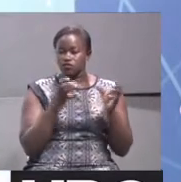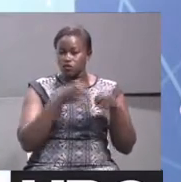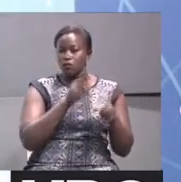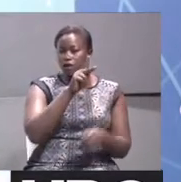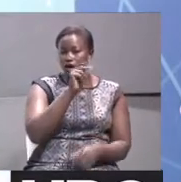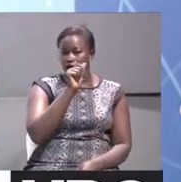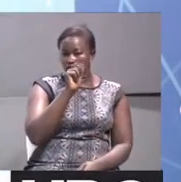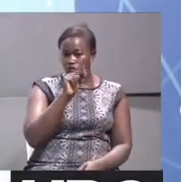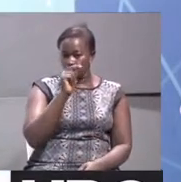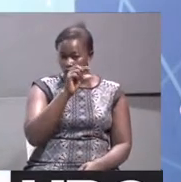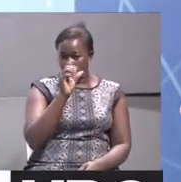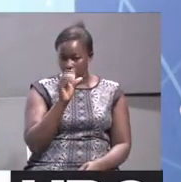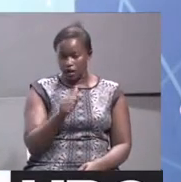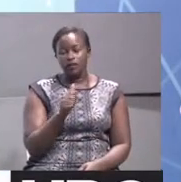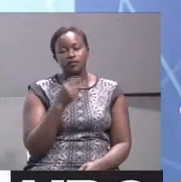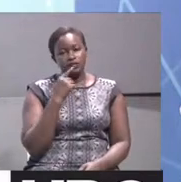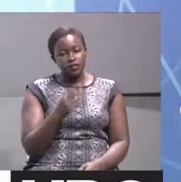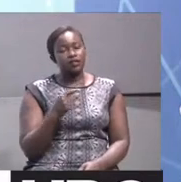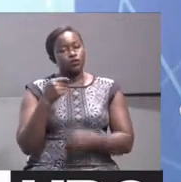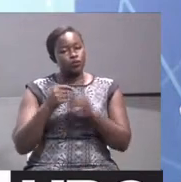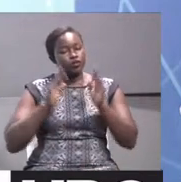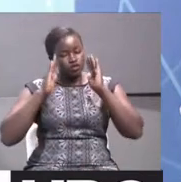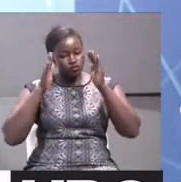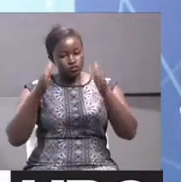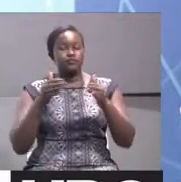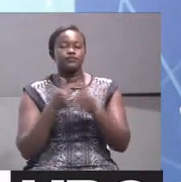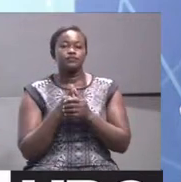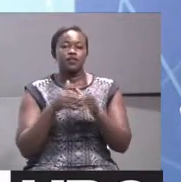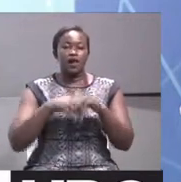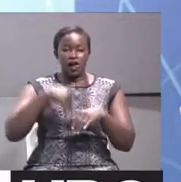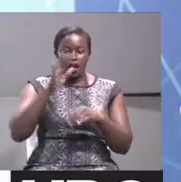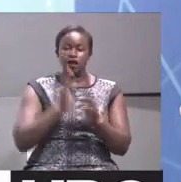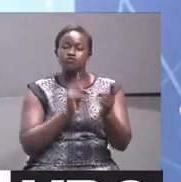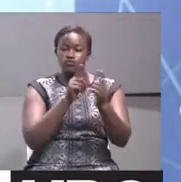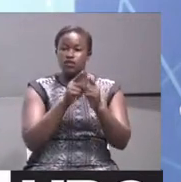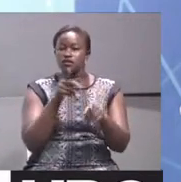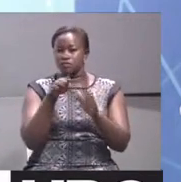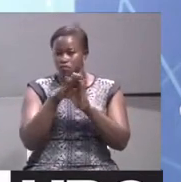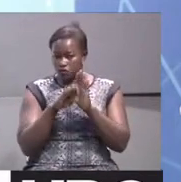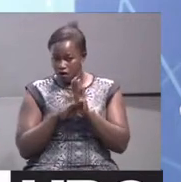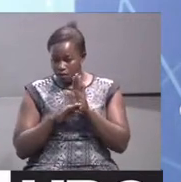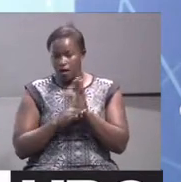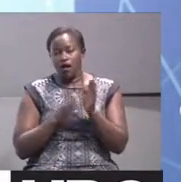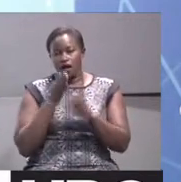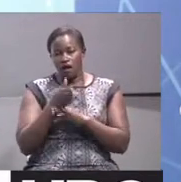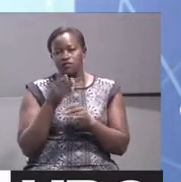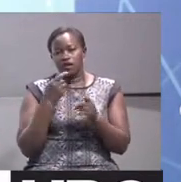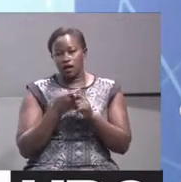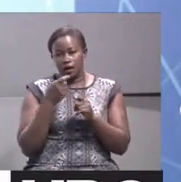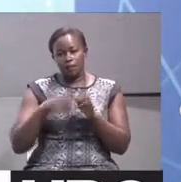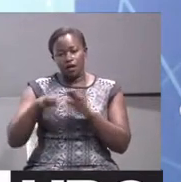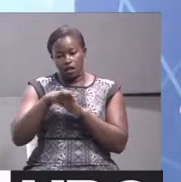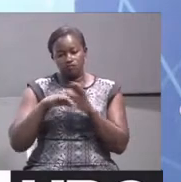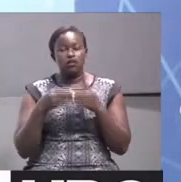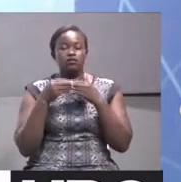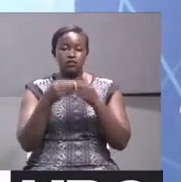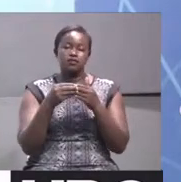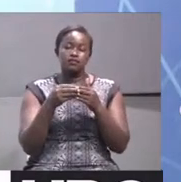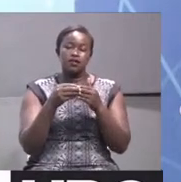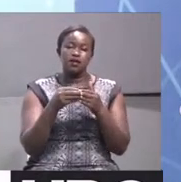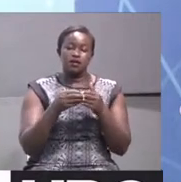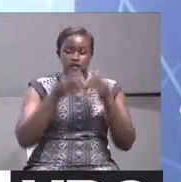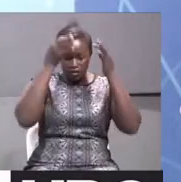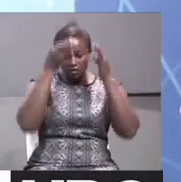reiterates unwavering commitment to nationwide outreach programs following the decision by Kampala Metropolitan leaders to initiate